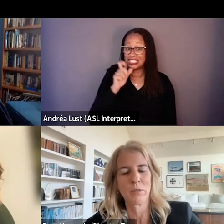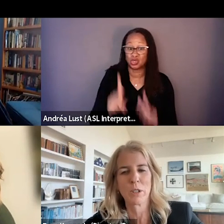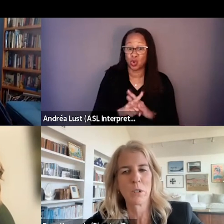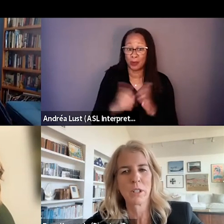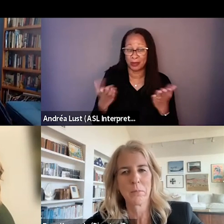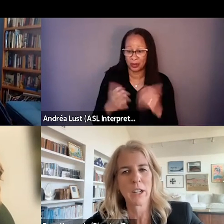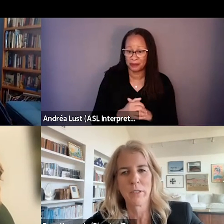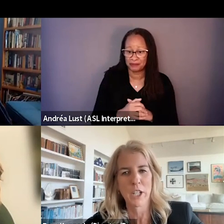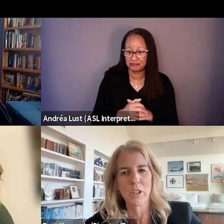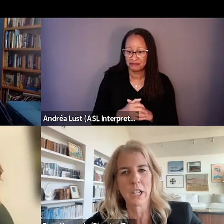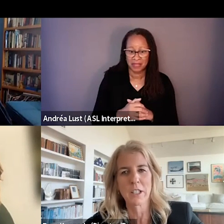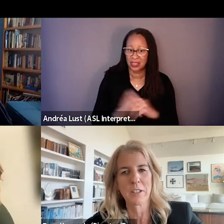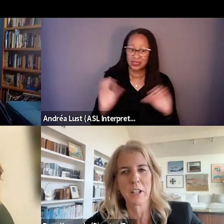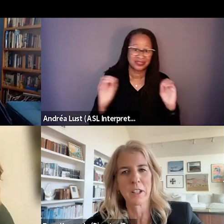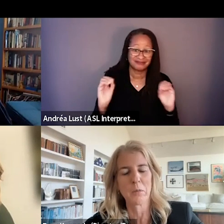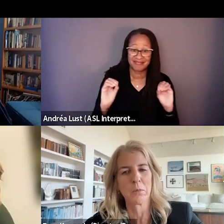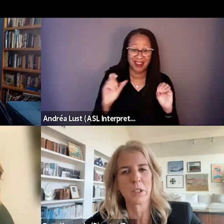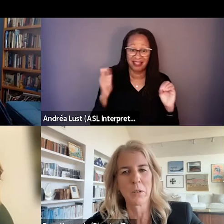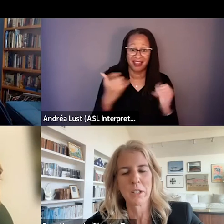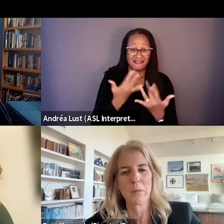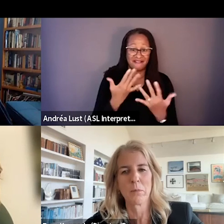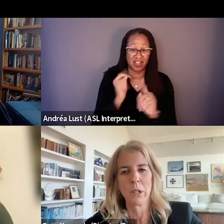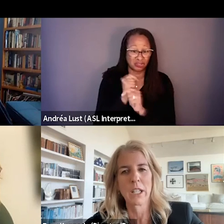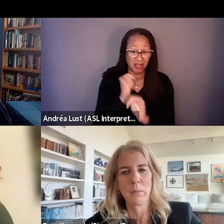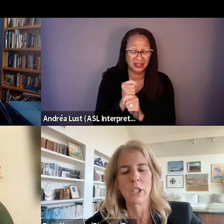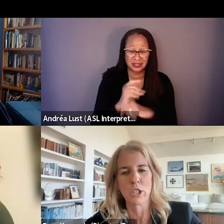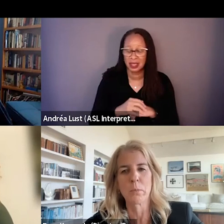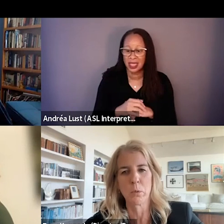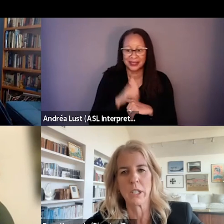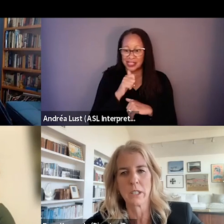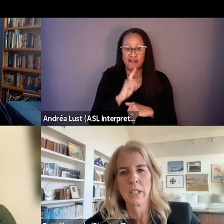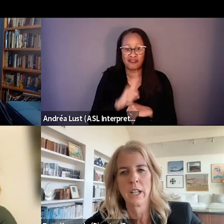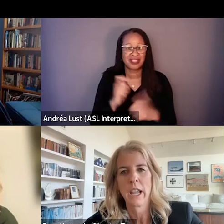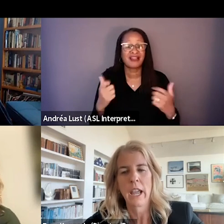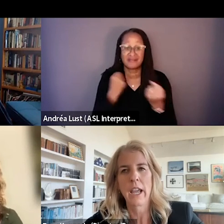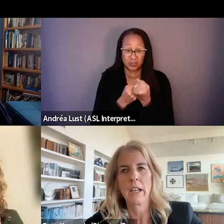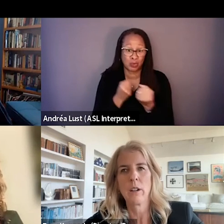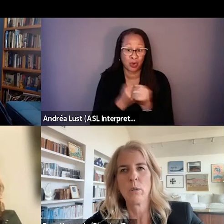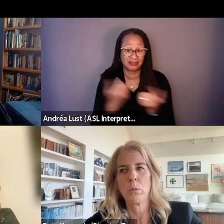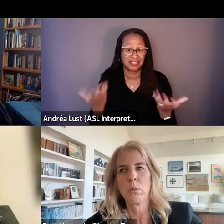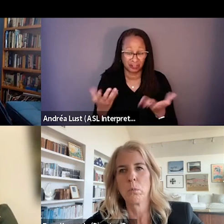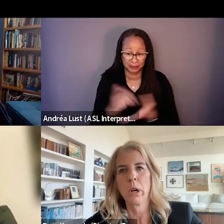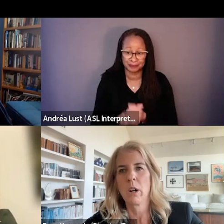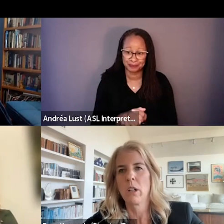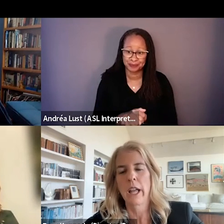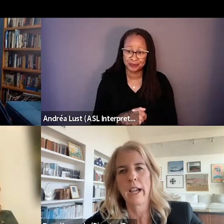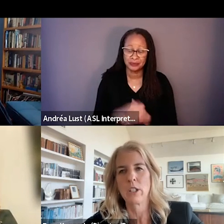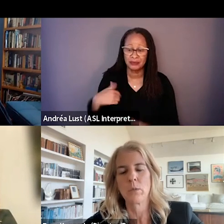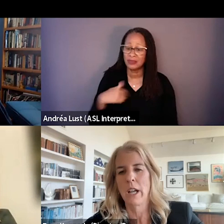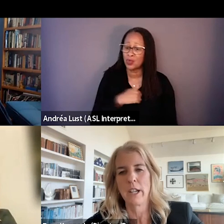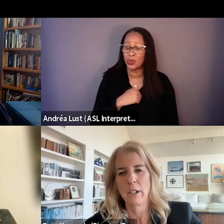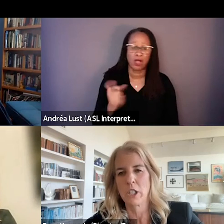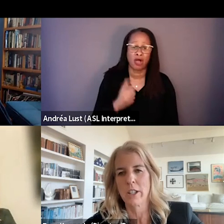Like there weren't many fire trucks and there wasn't really much support. And we all